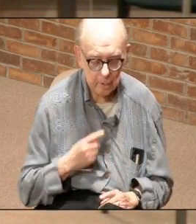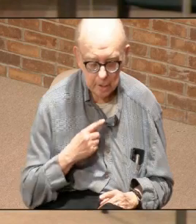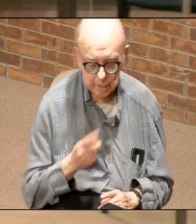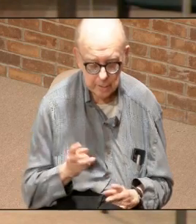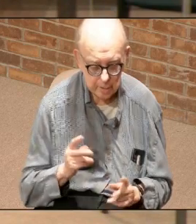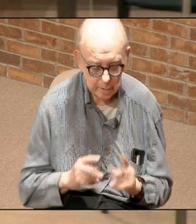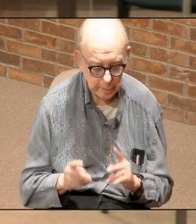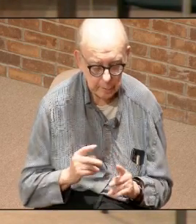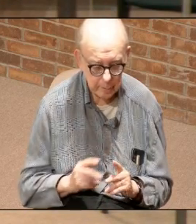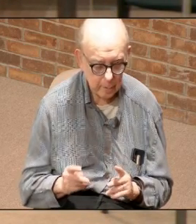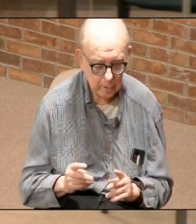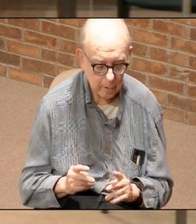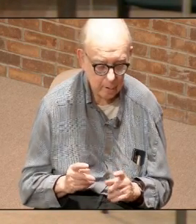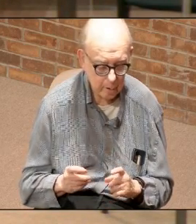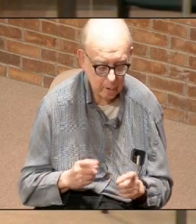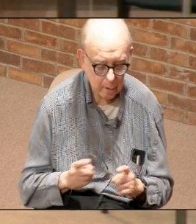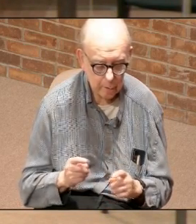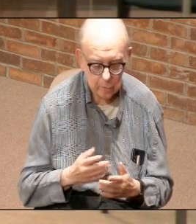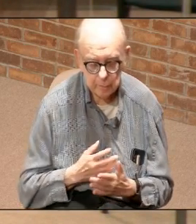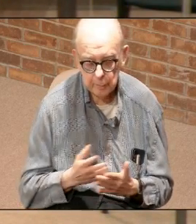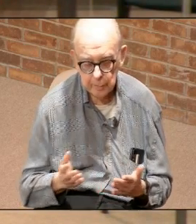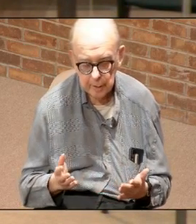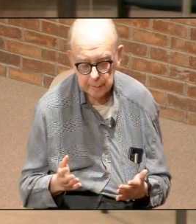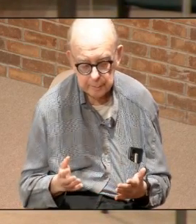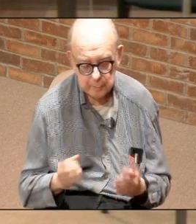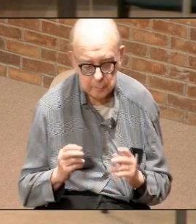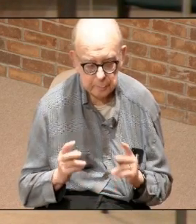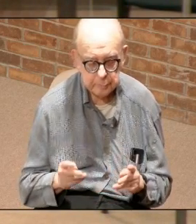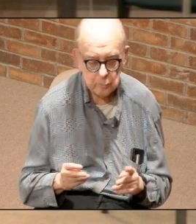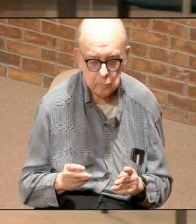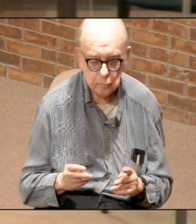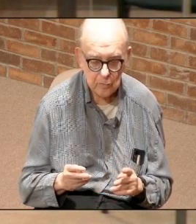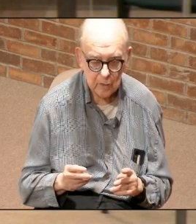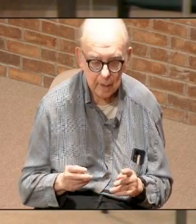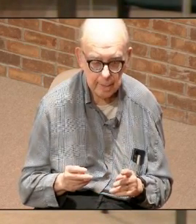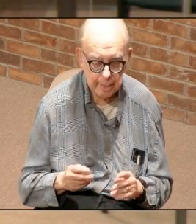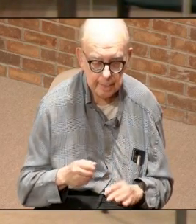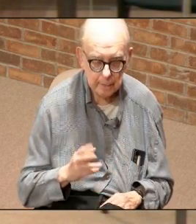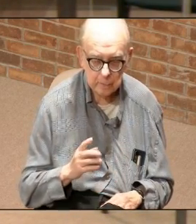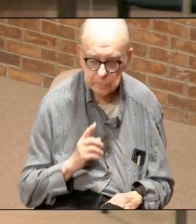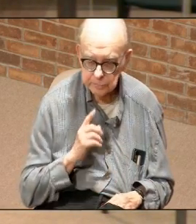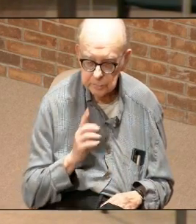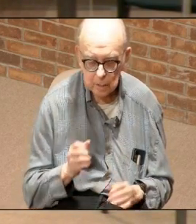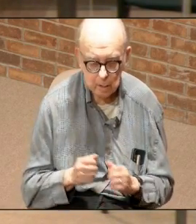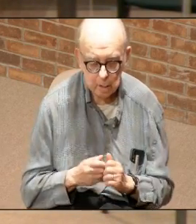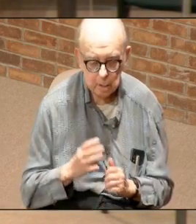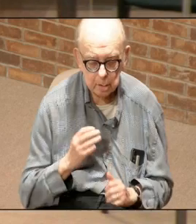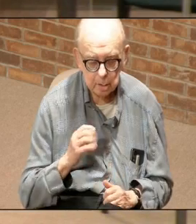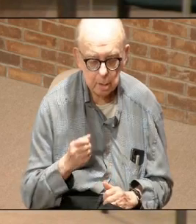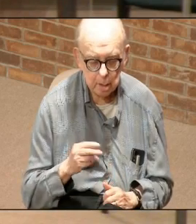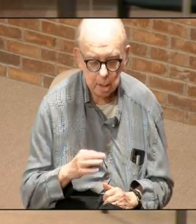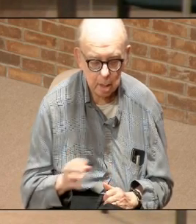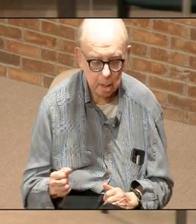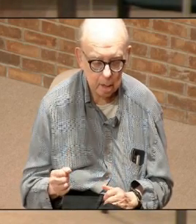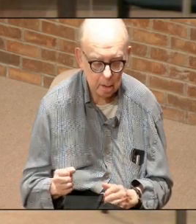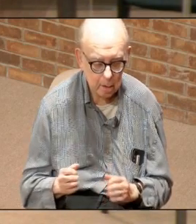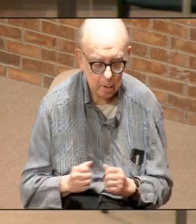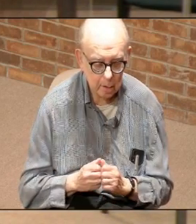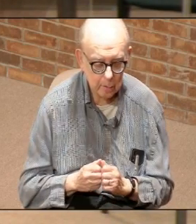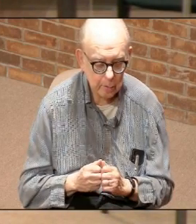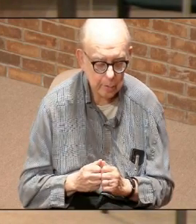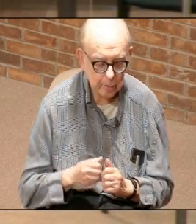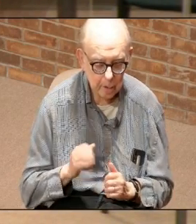telling him and in control of everything, okay? And God was with Joseph, just as God was with